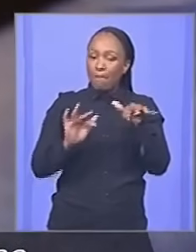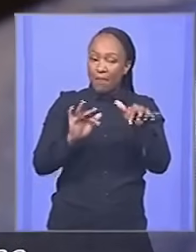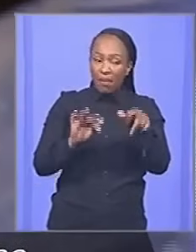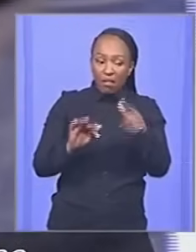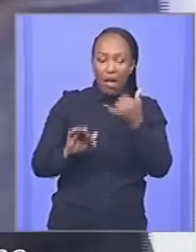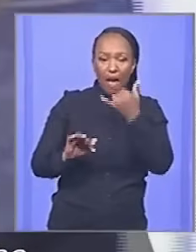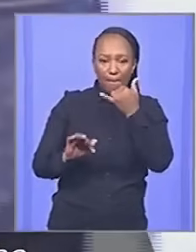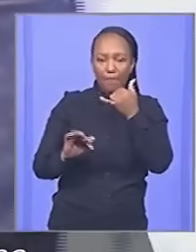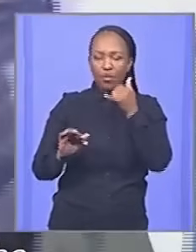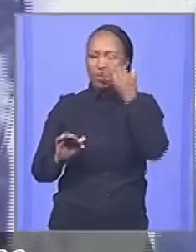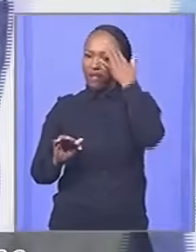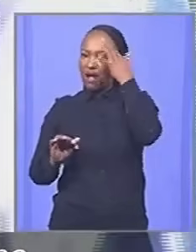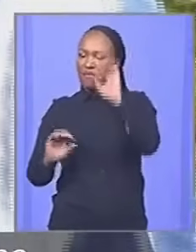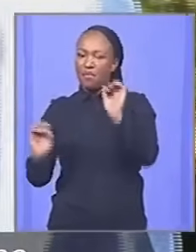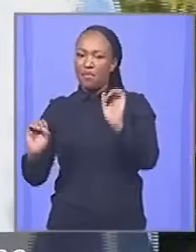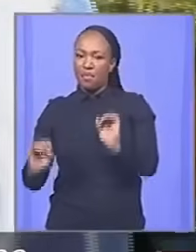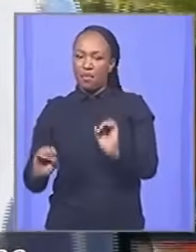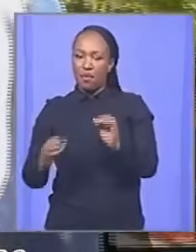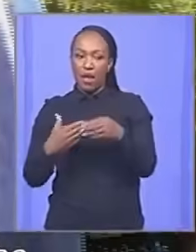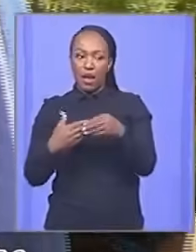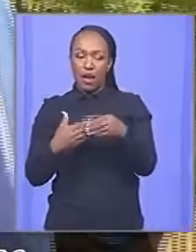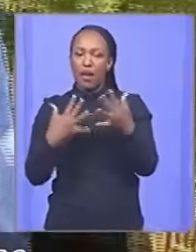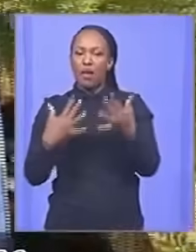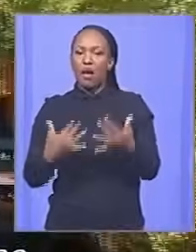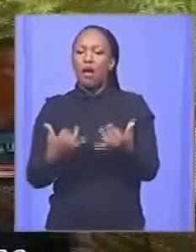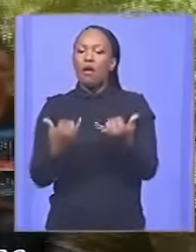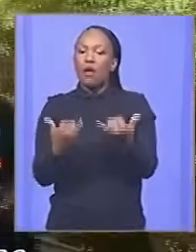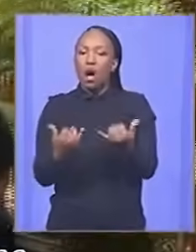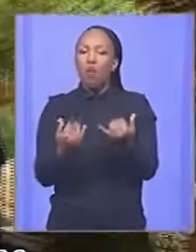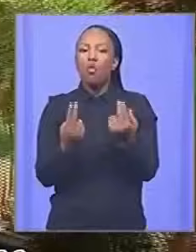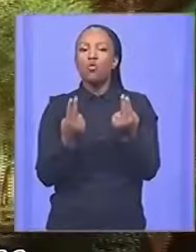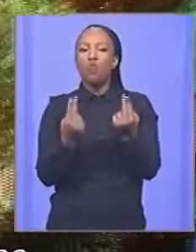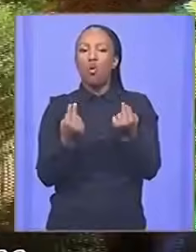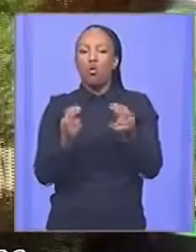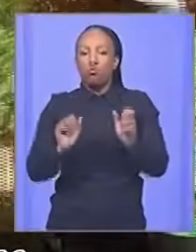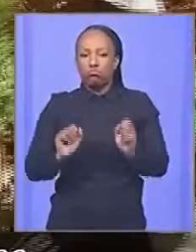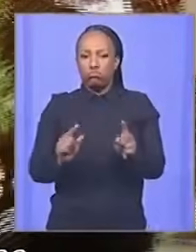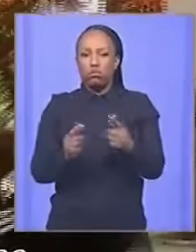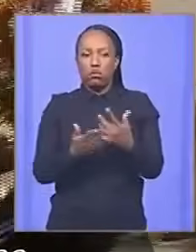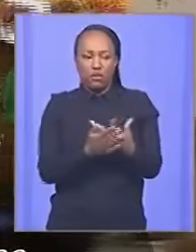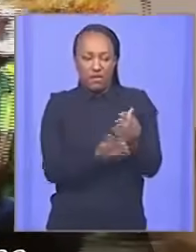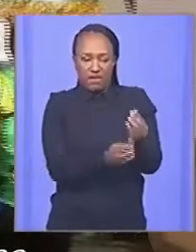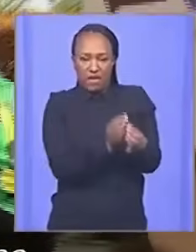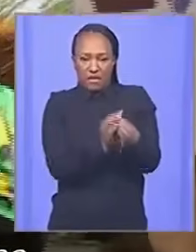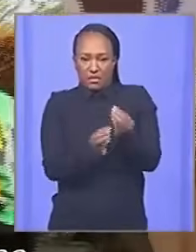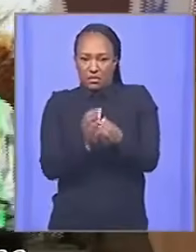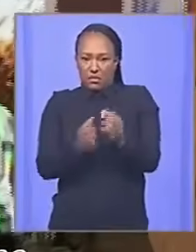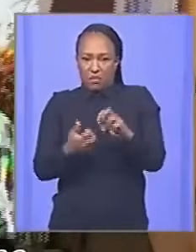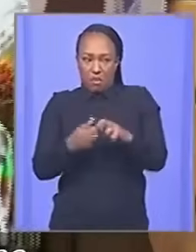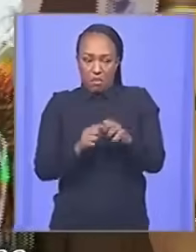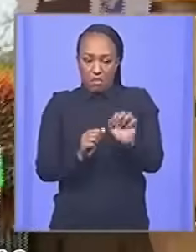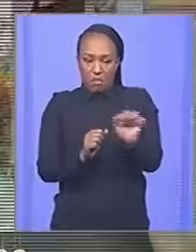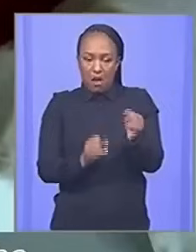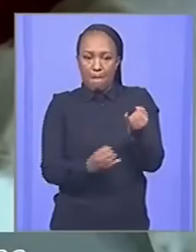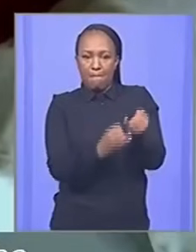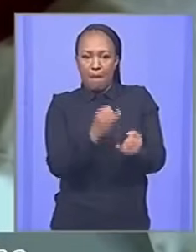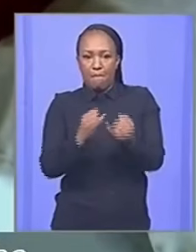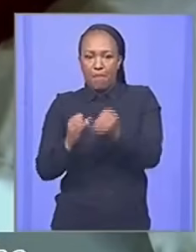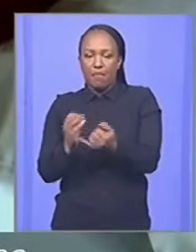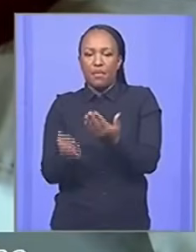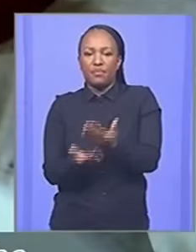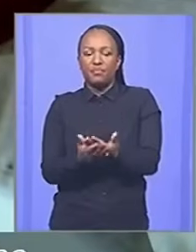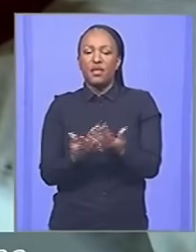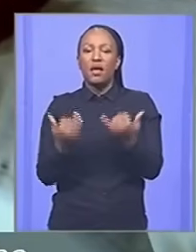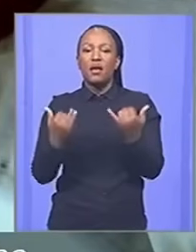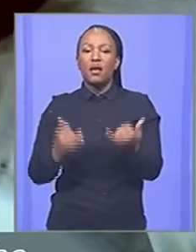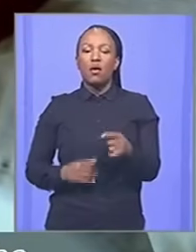ba baswa sebaka se sengwe sa go lokiša diphošo tša bona. Batho ba bangwe ba dumela gore tšhomišano e botse mmušong o